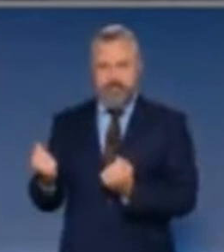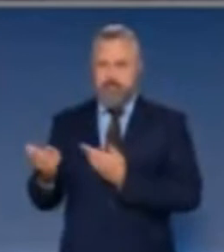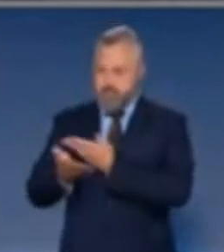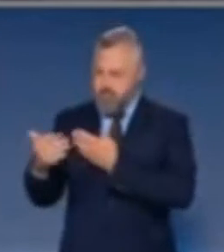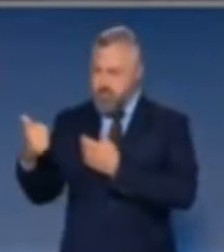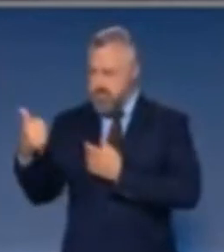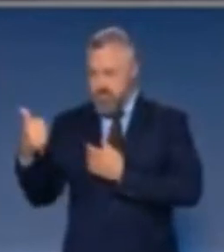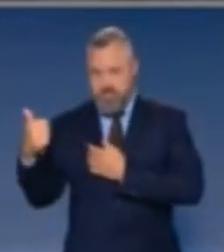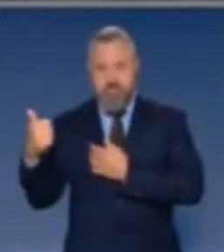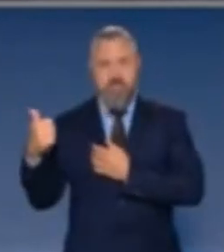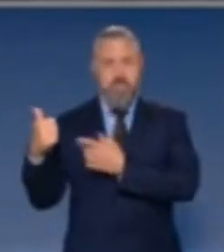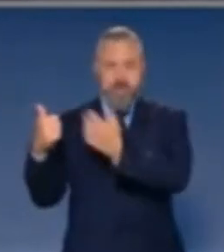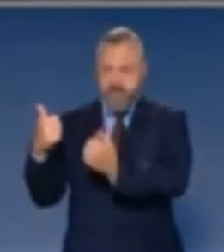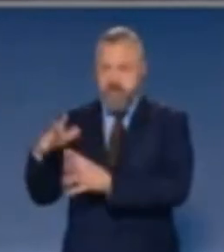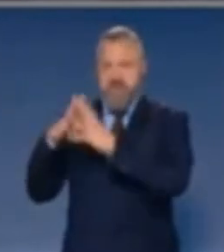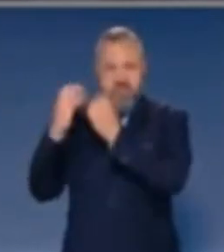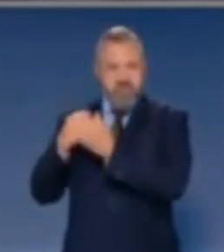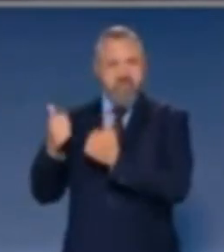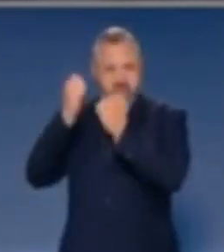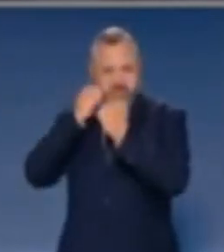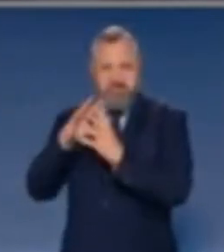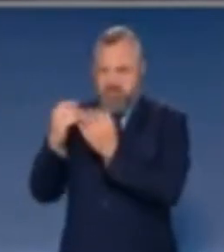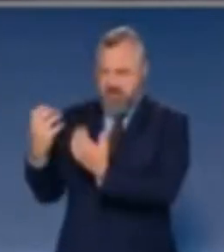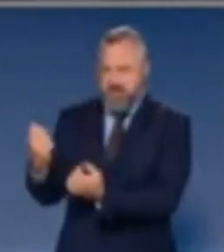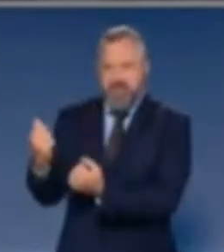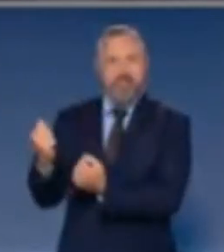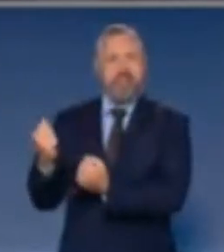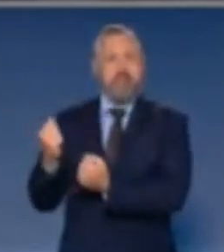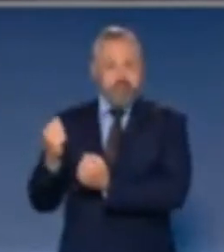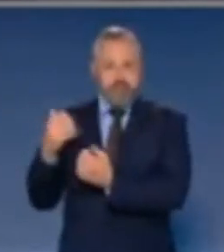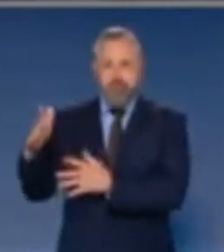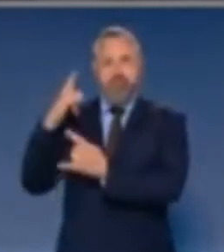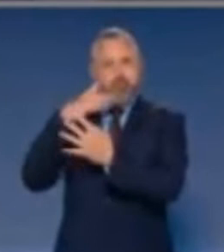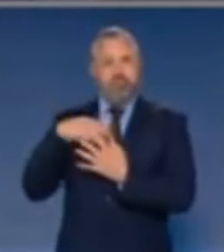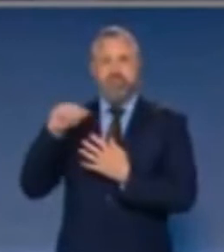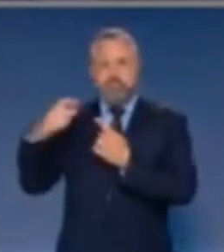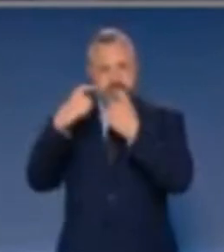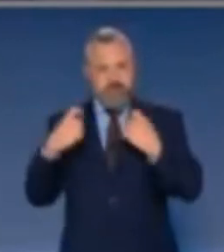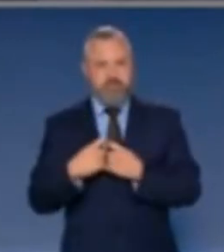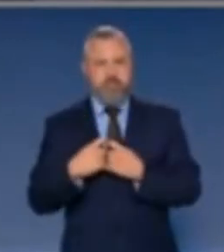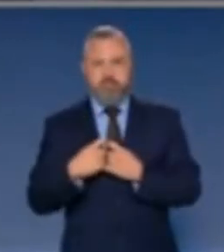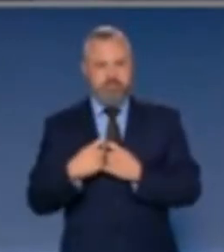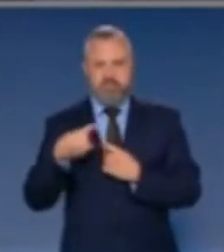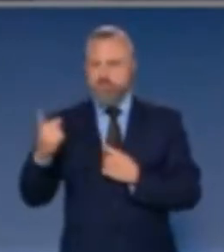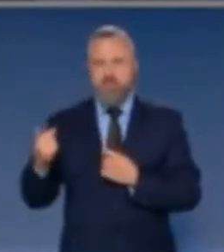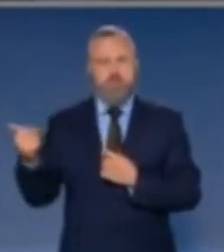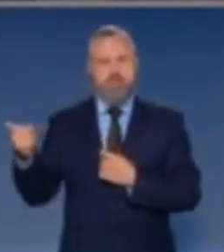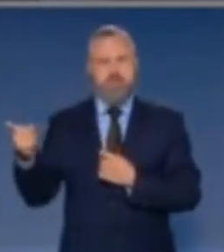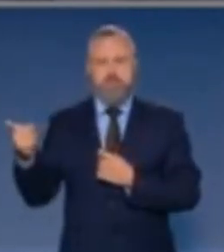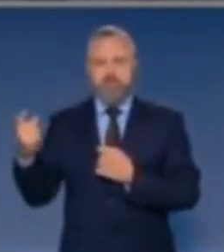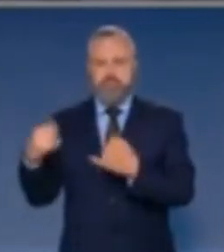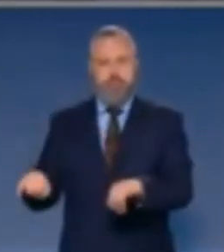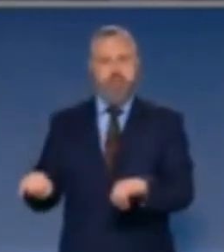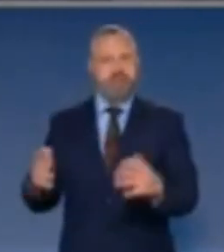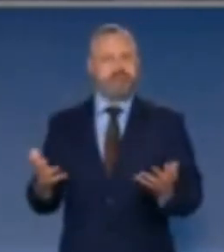had it in writing. And that they had cited the certificate, so that was false. Professor, in light